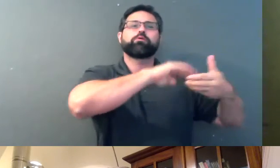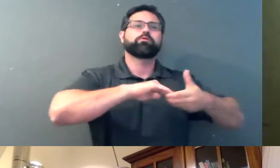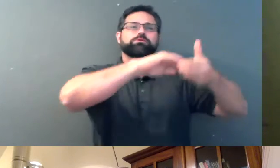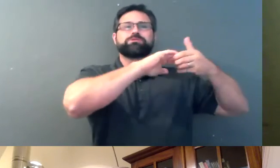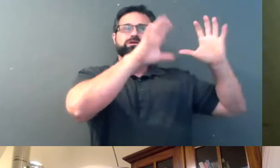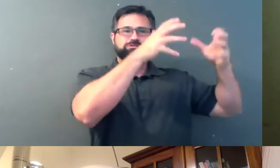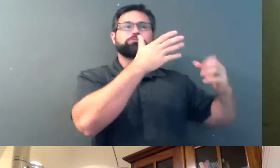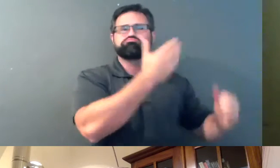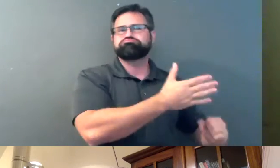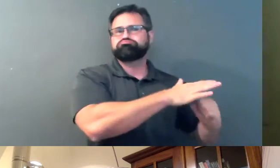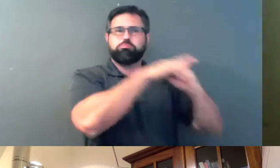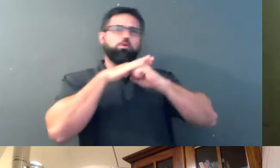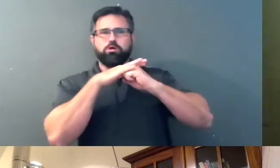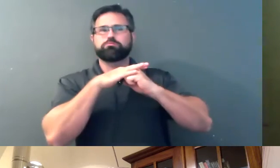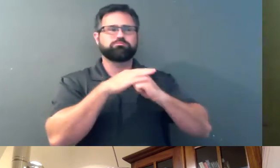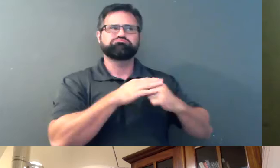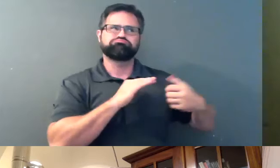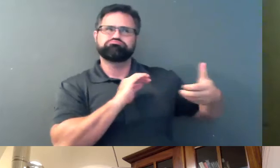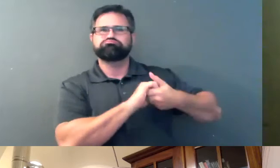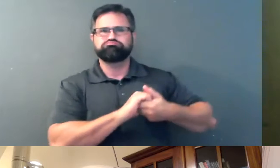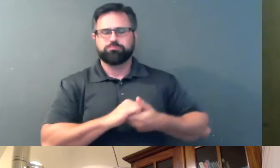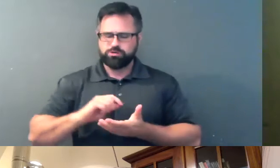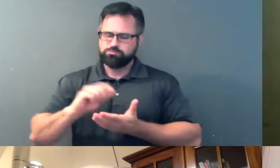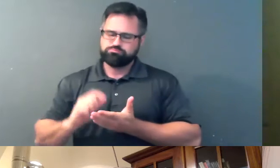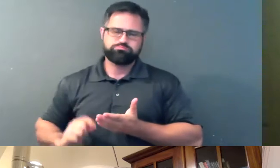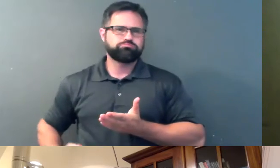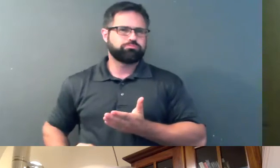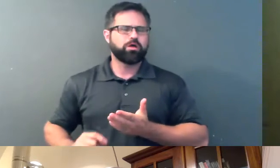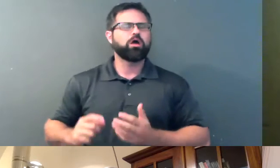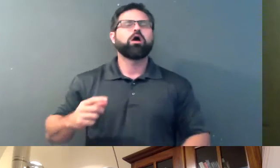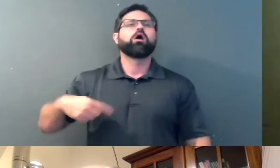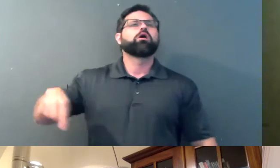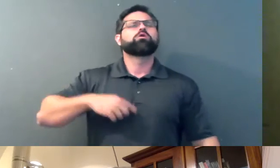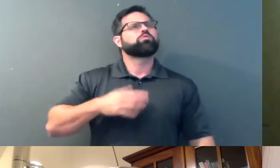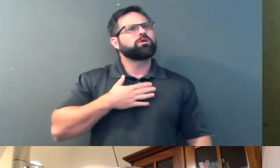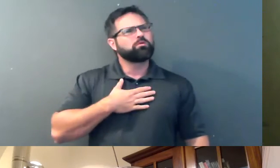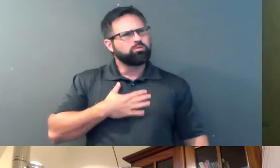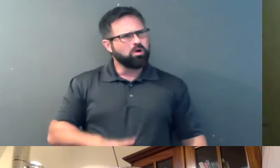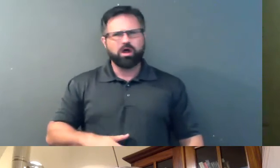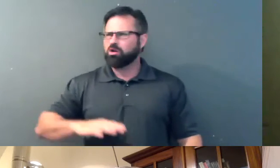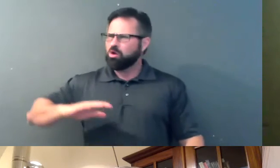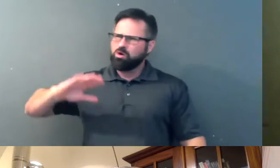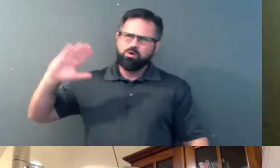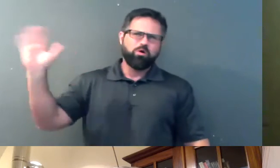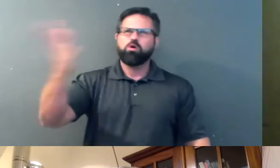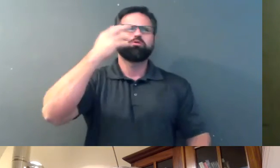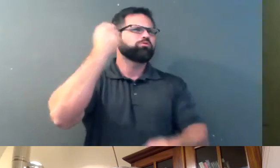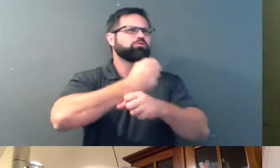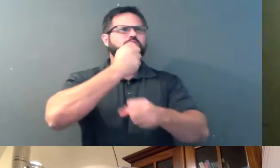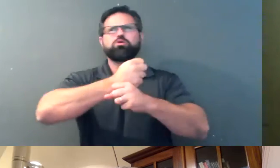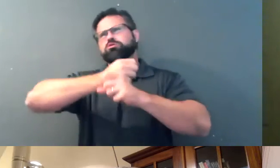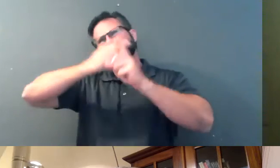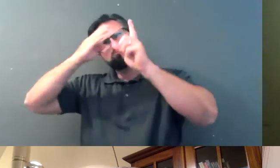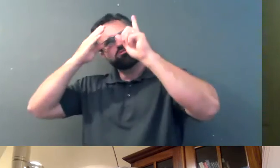Together, we will seek to ensure that all efforts to achieve the Sustainable Development Goal 8,